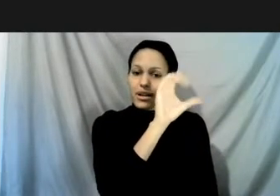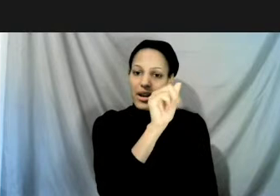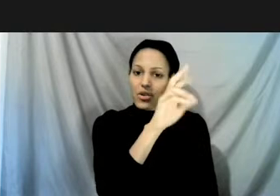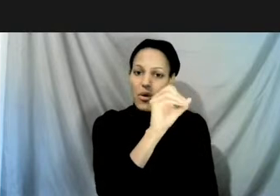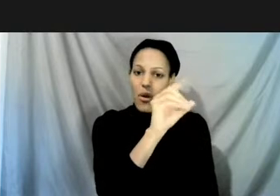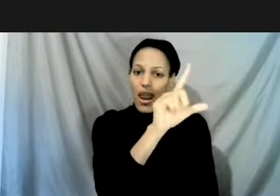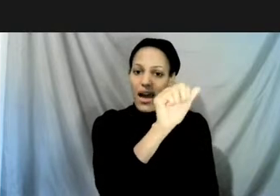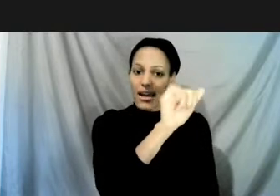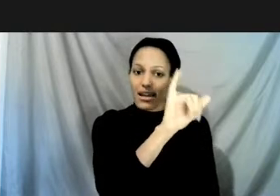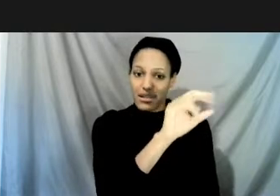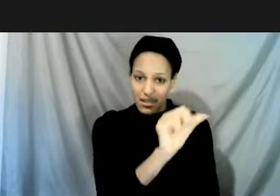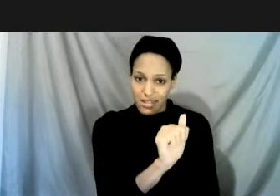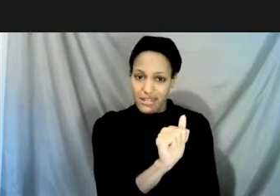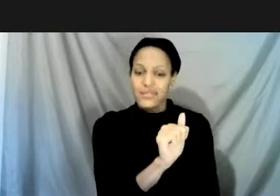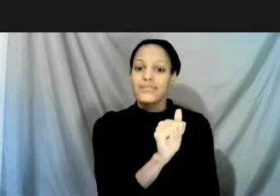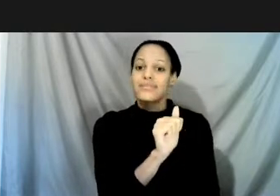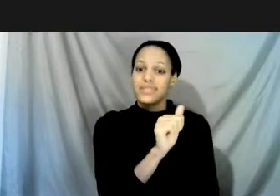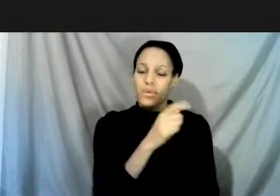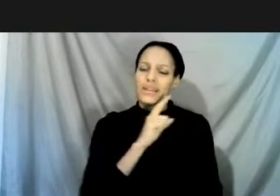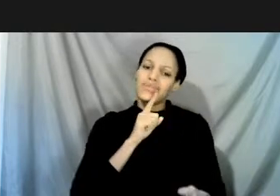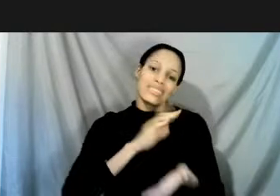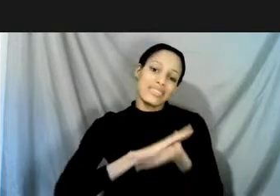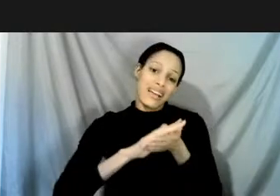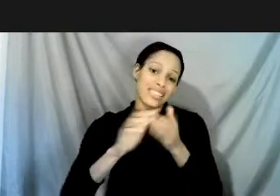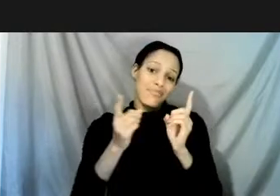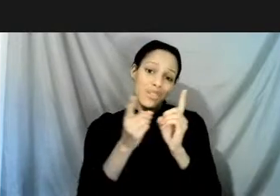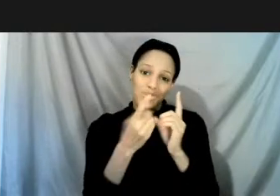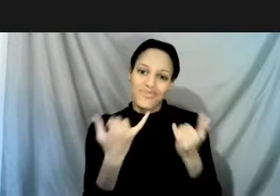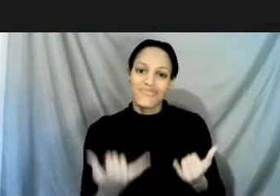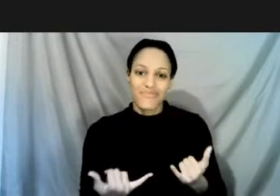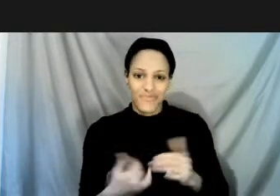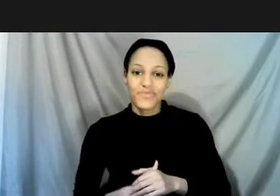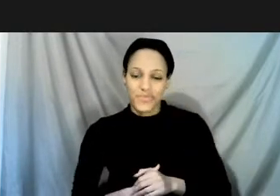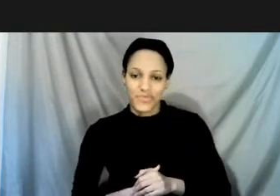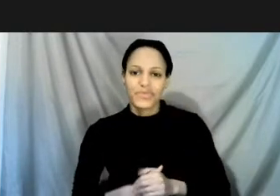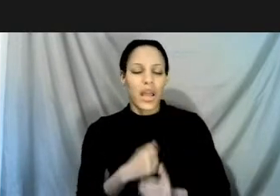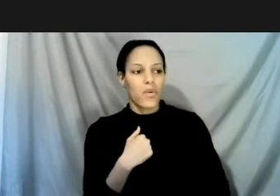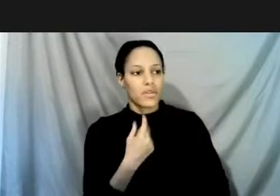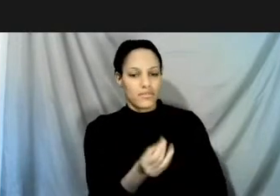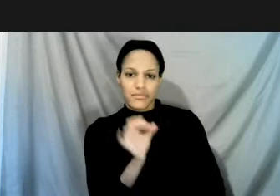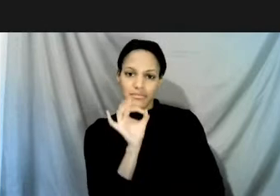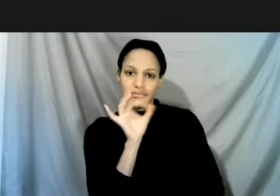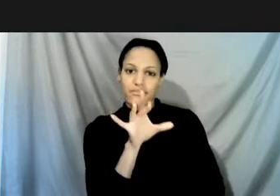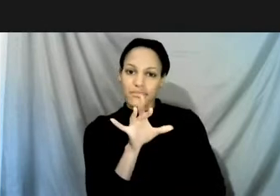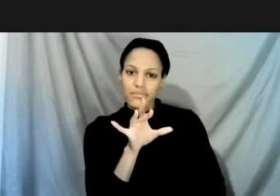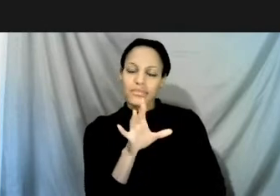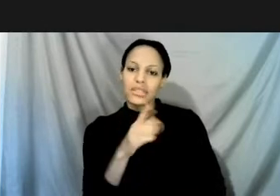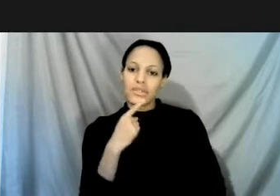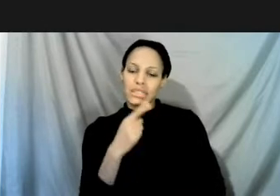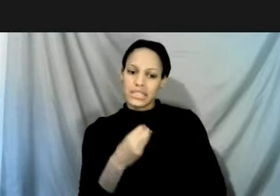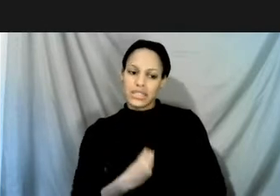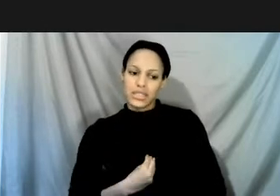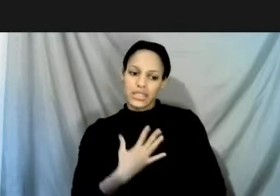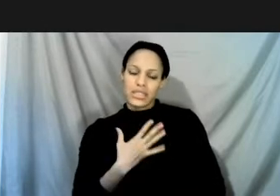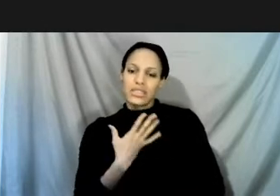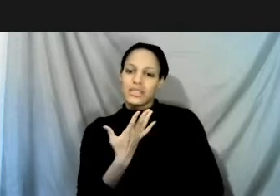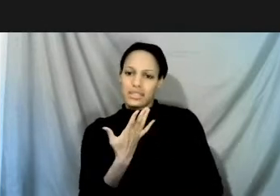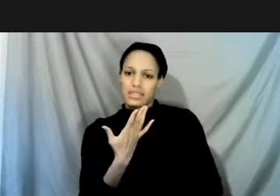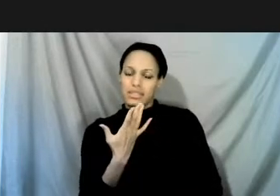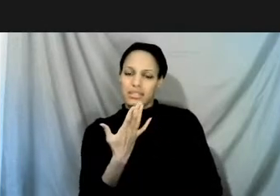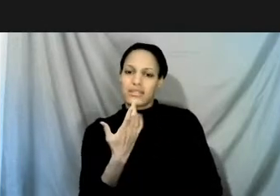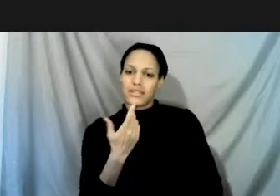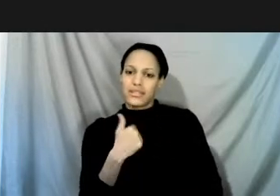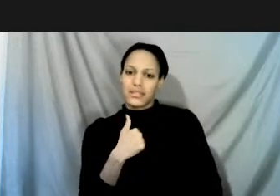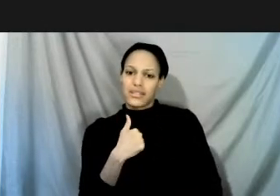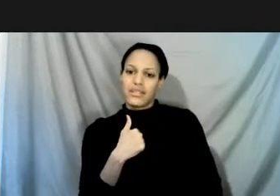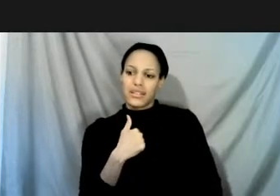way. I would say that one of the things that that moves me about dance, which Sharron